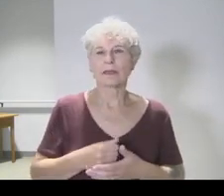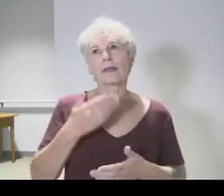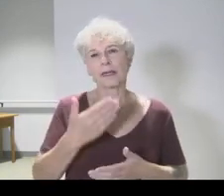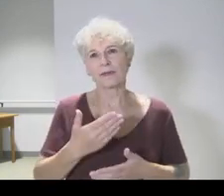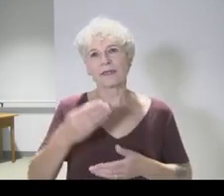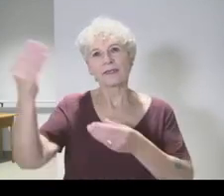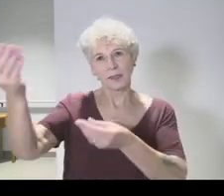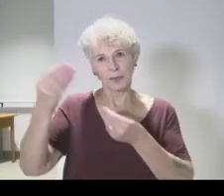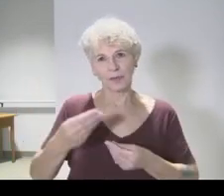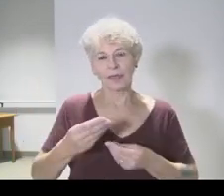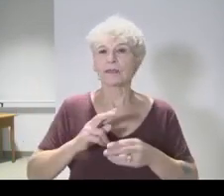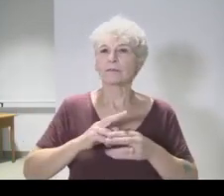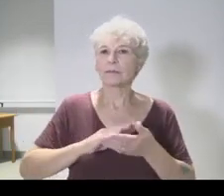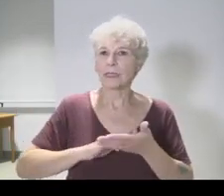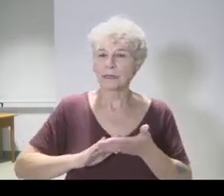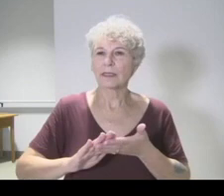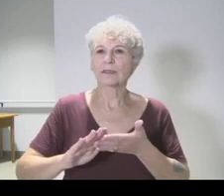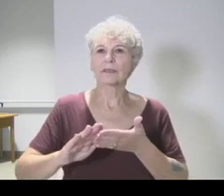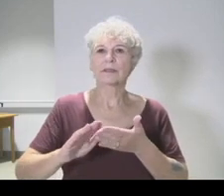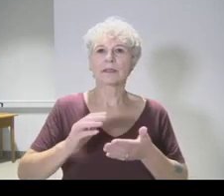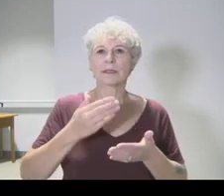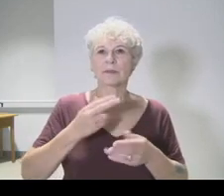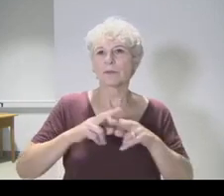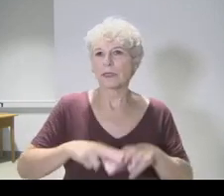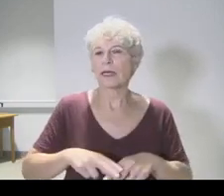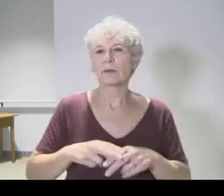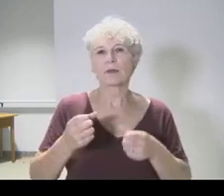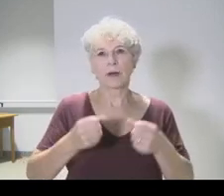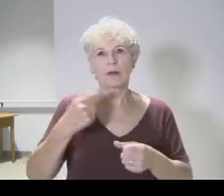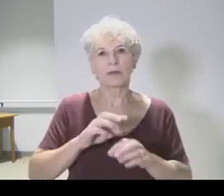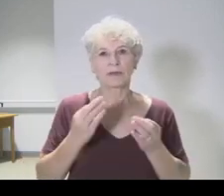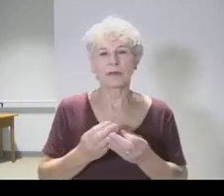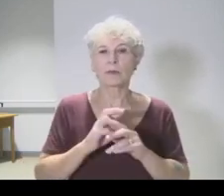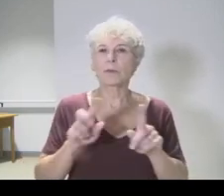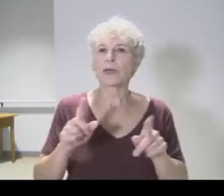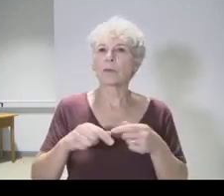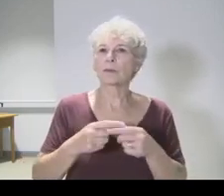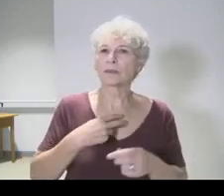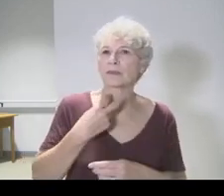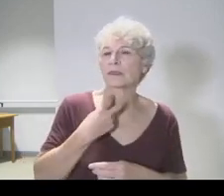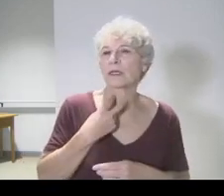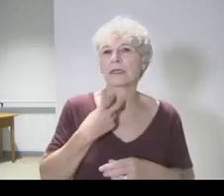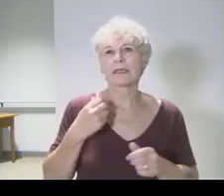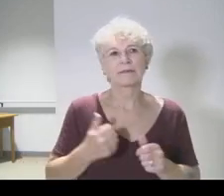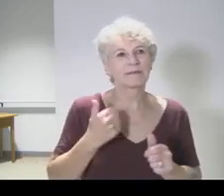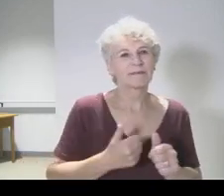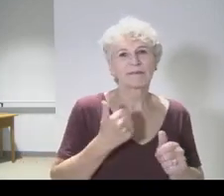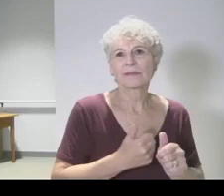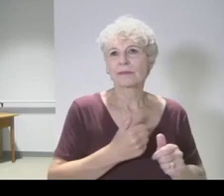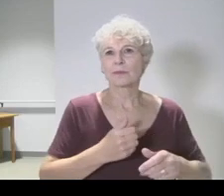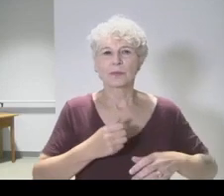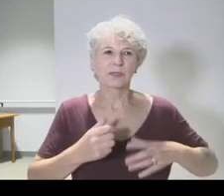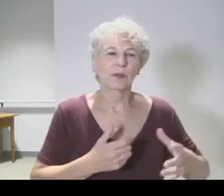nice, reliable car for our family. But when we're stuck in the vicious cycle of pursuing worldly passions